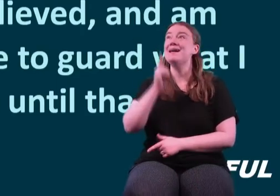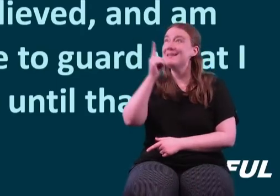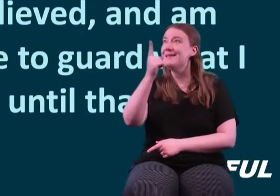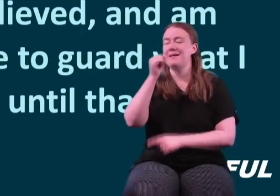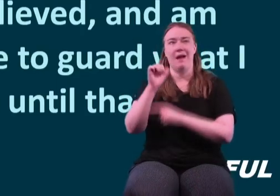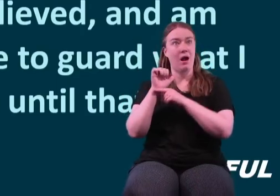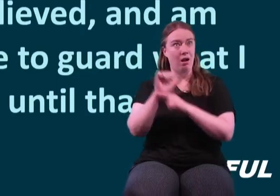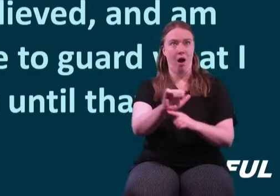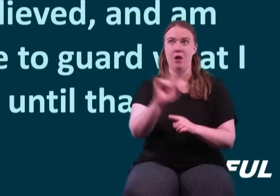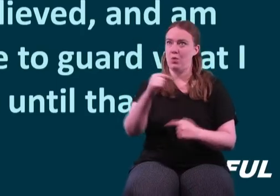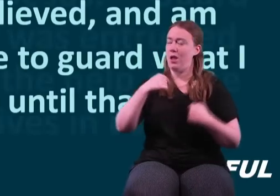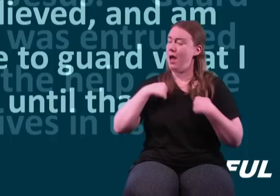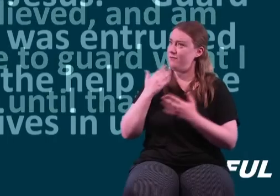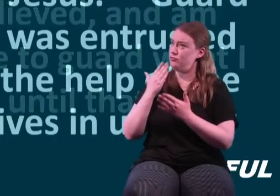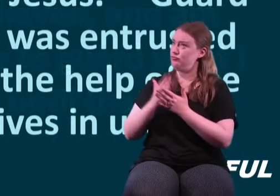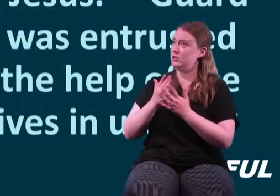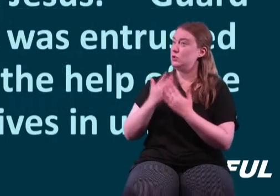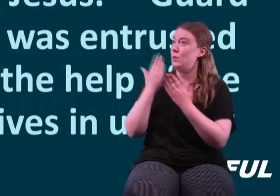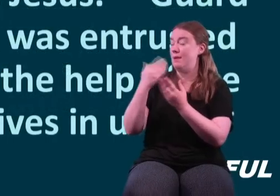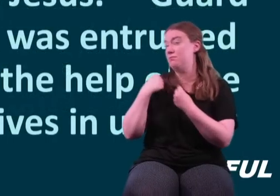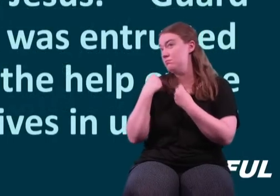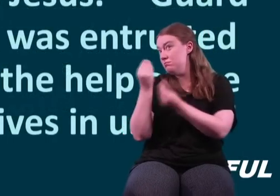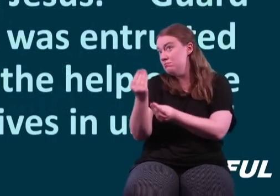entrusted to him until that day.